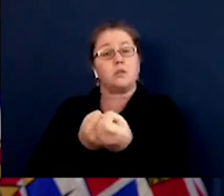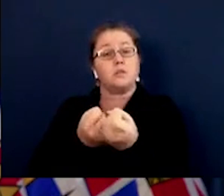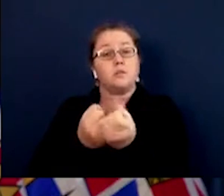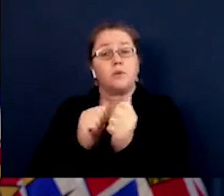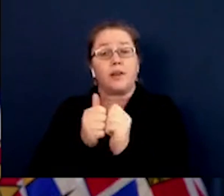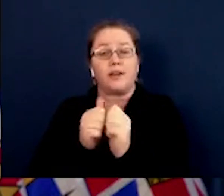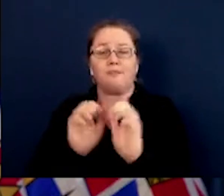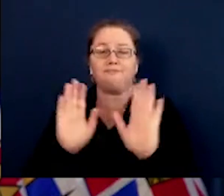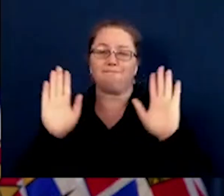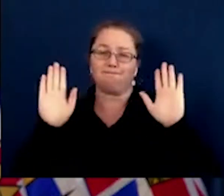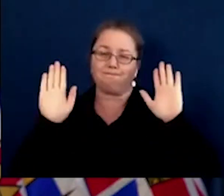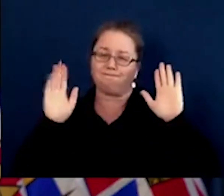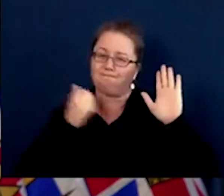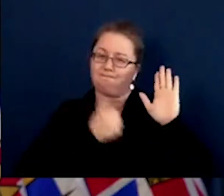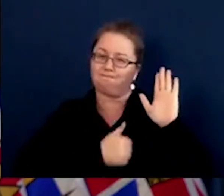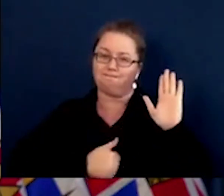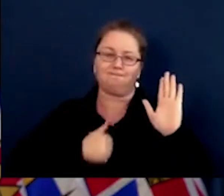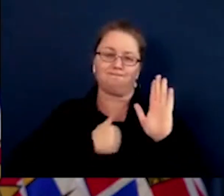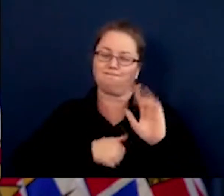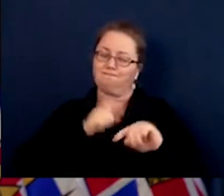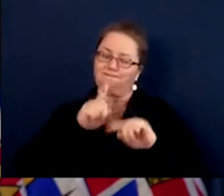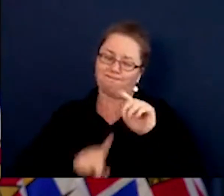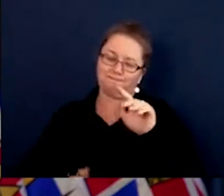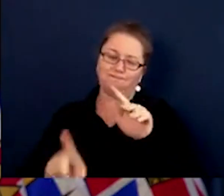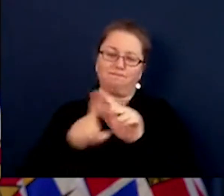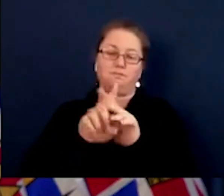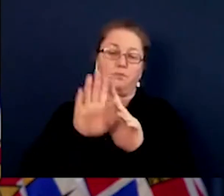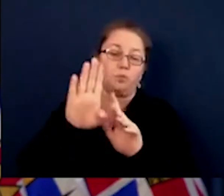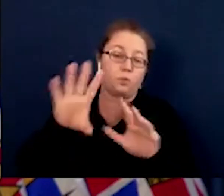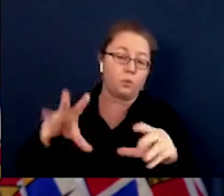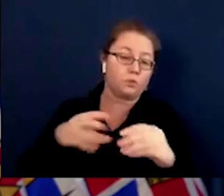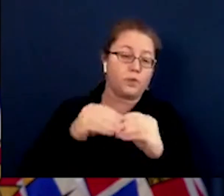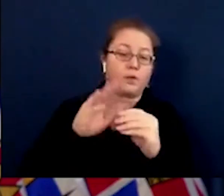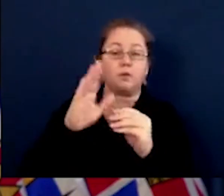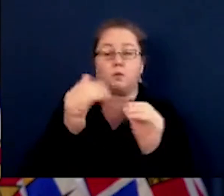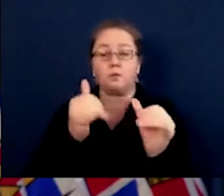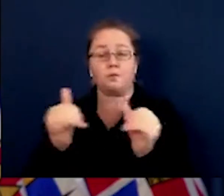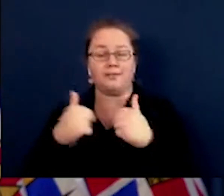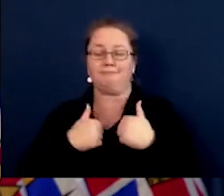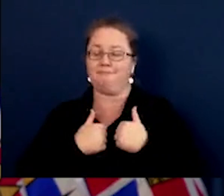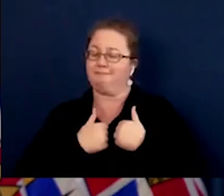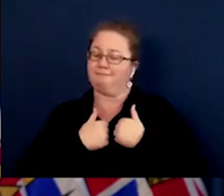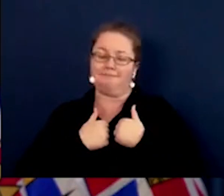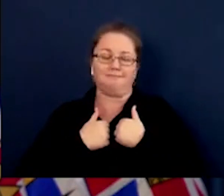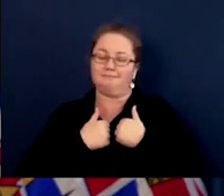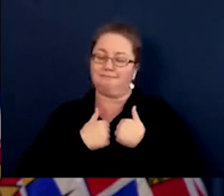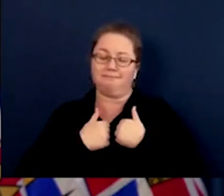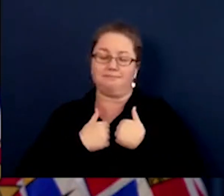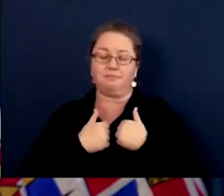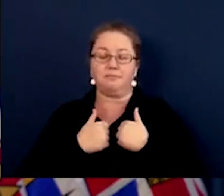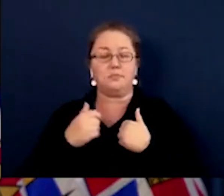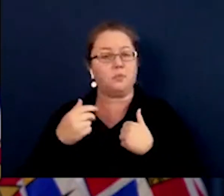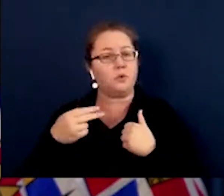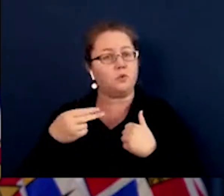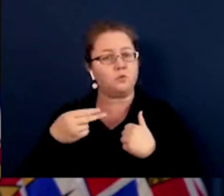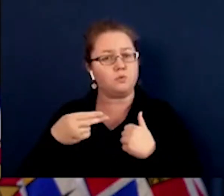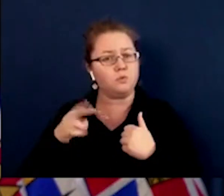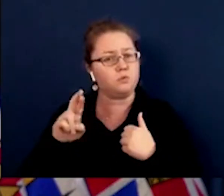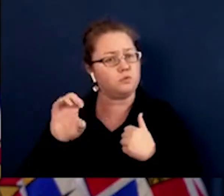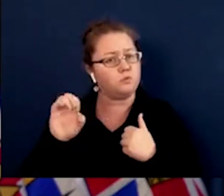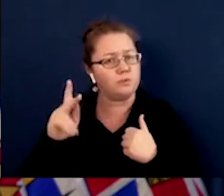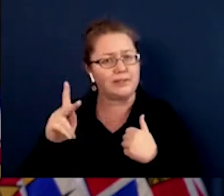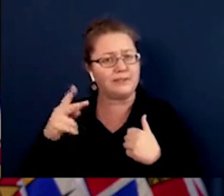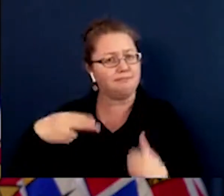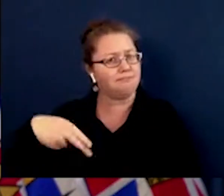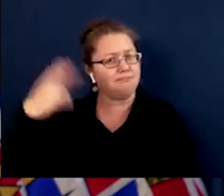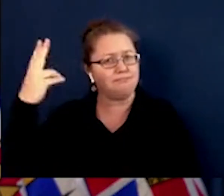ones by choosing not to attend and by showing your support in other ways. The risk is too